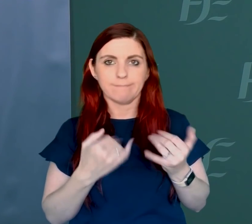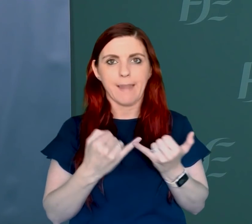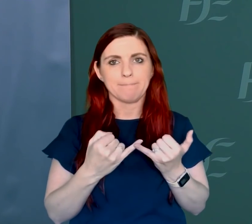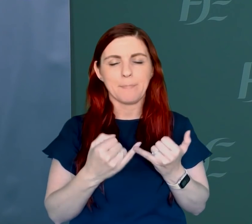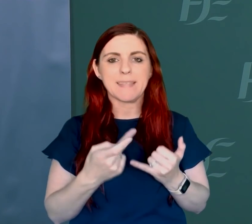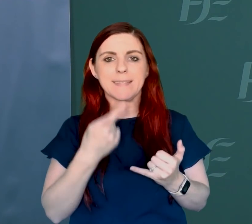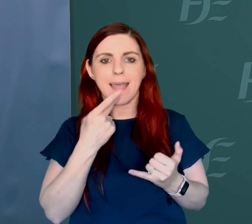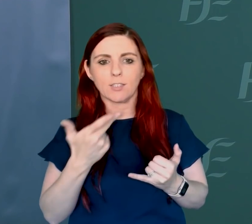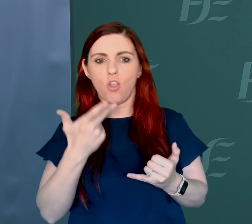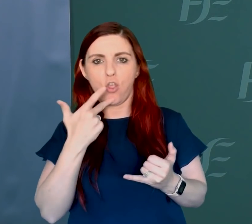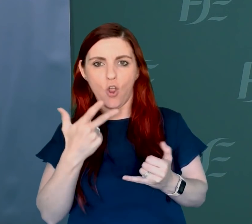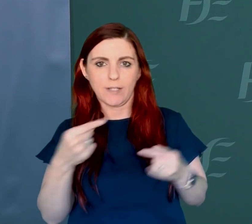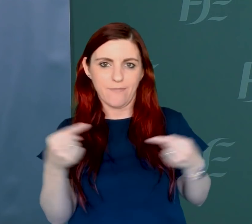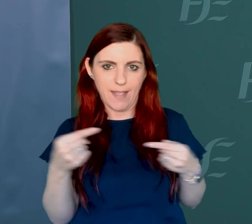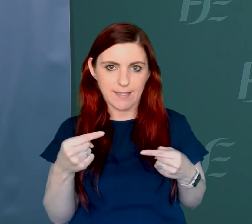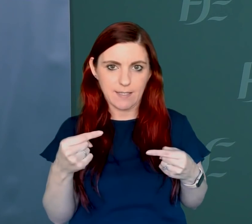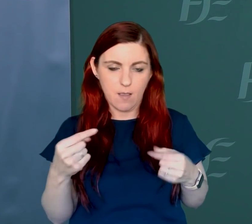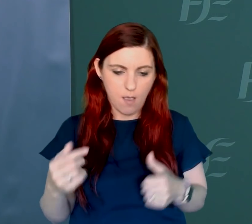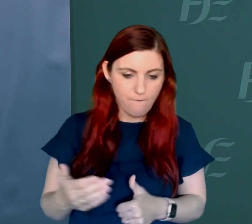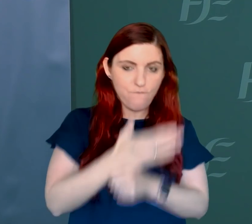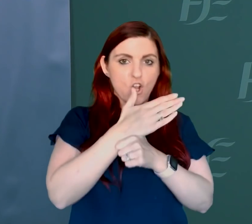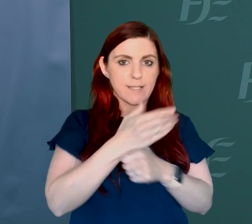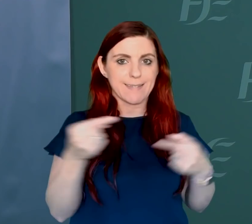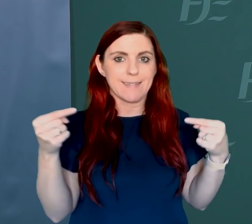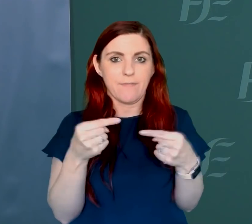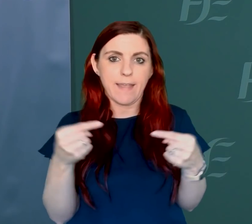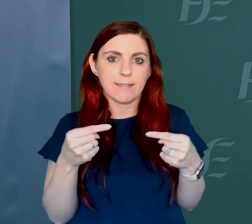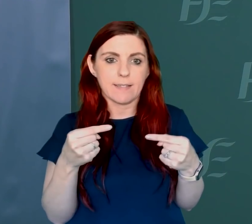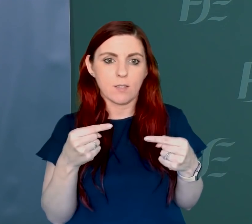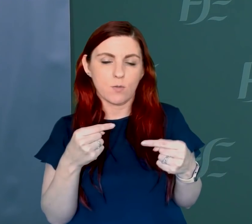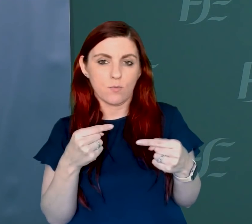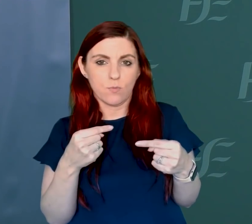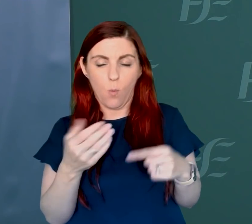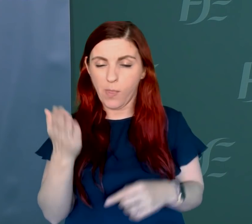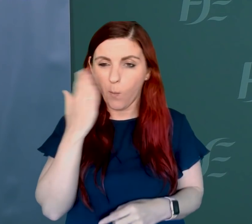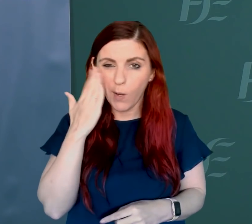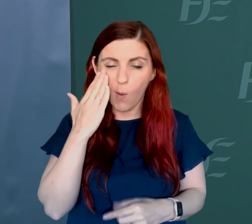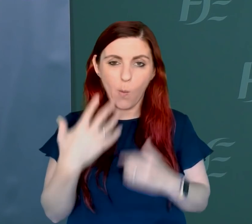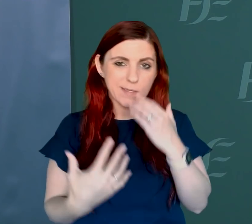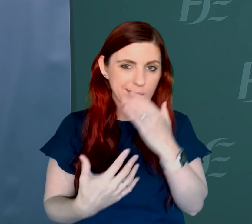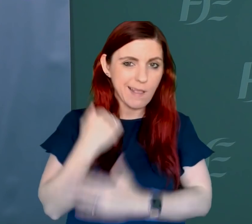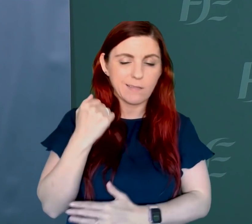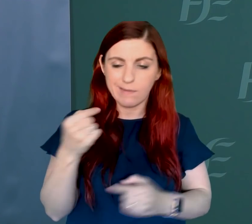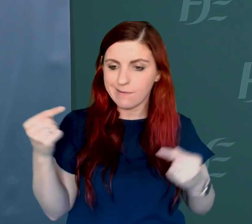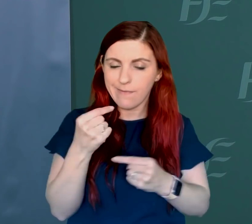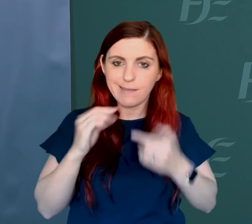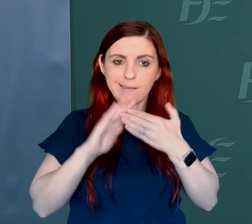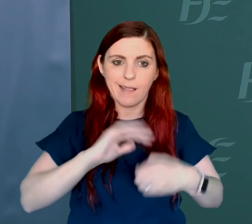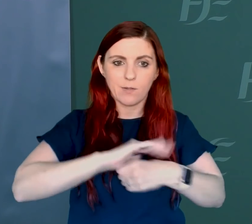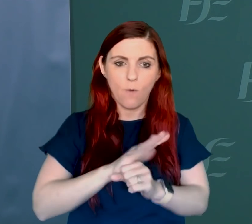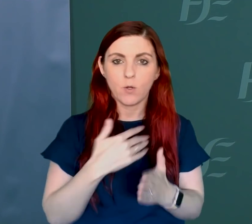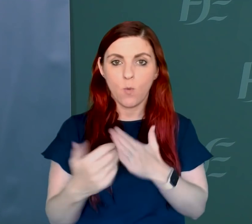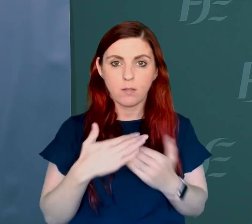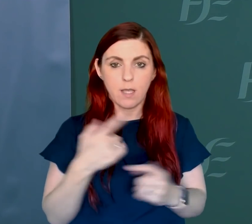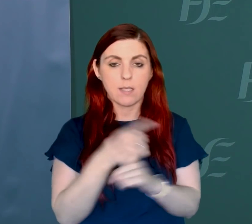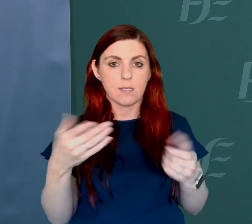defence. We do know that the first line of defence, a tried and trusted measure of our first line of defence, is certainly the public